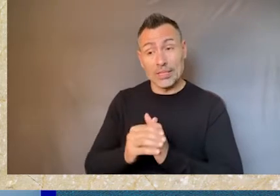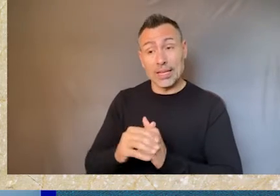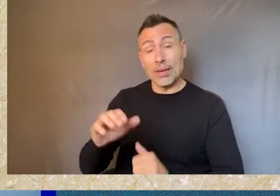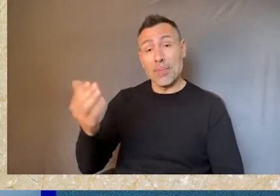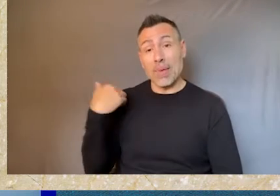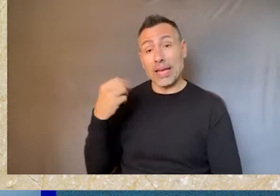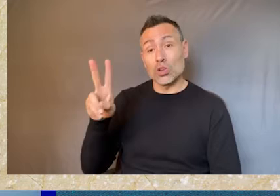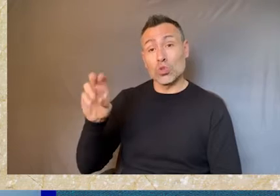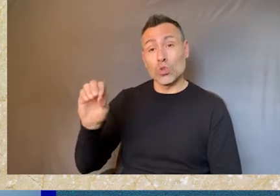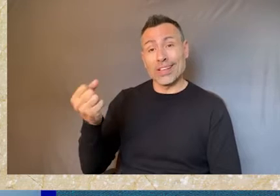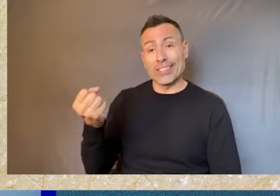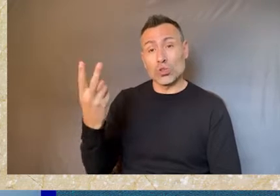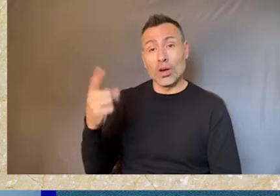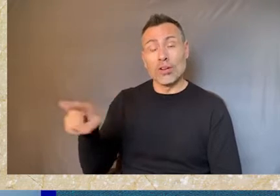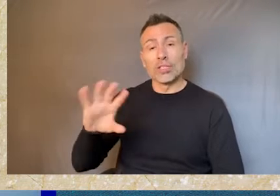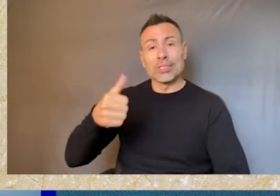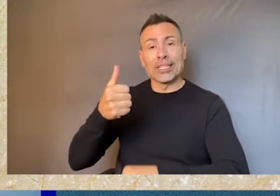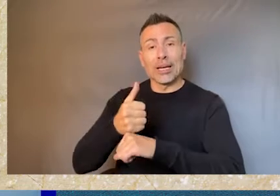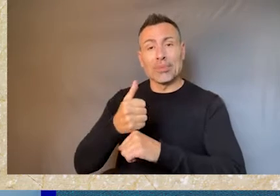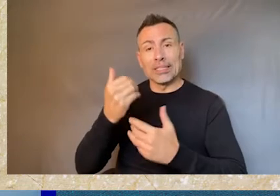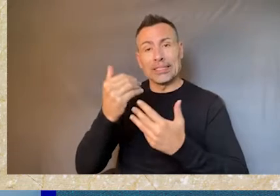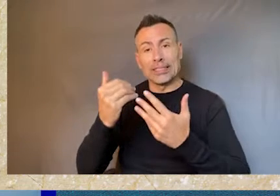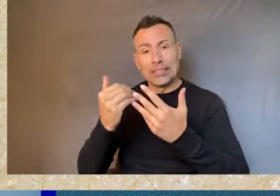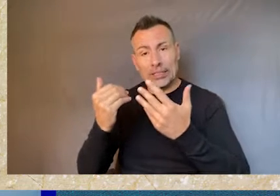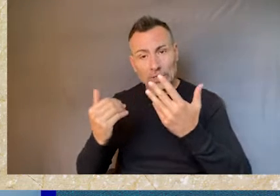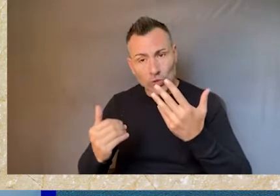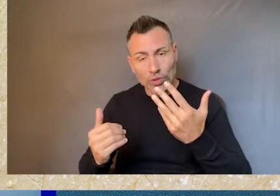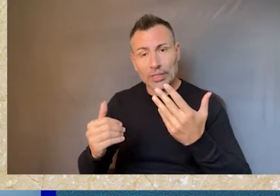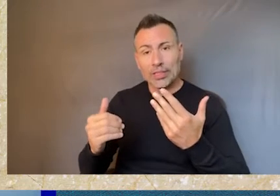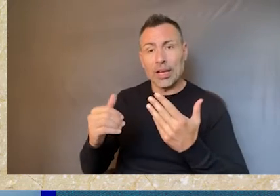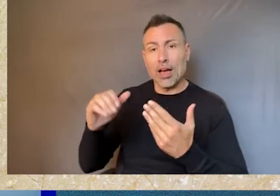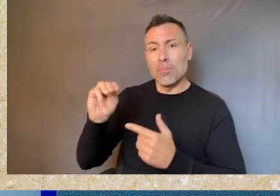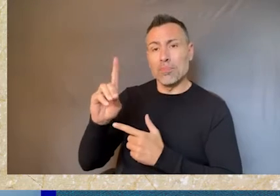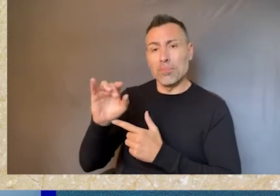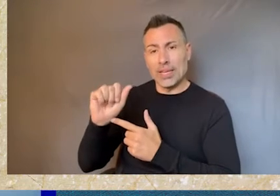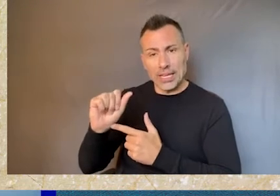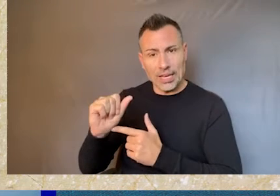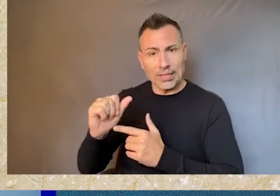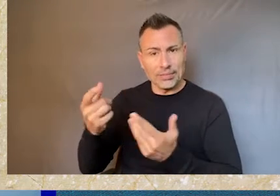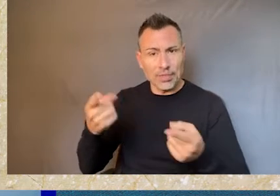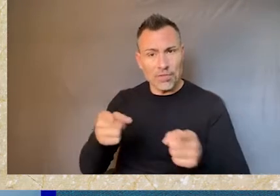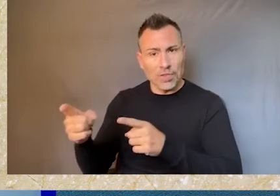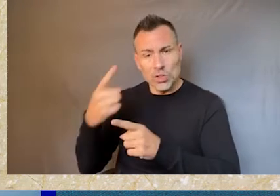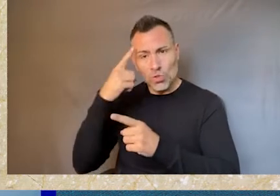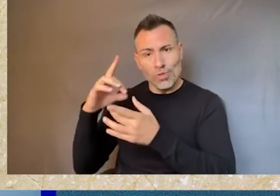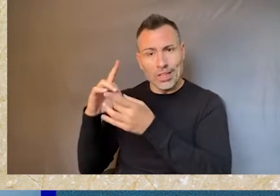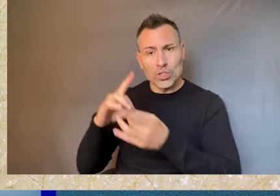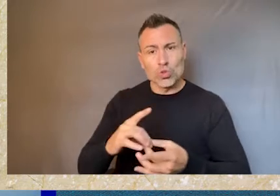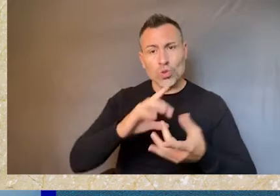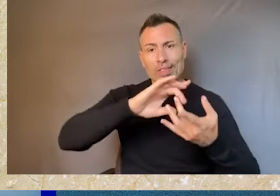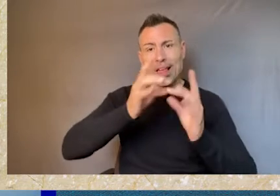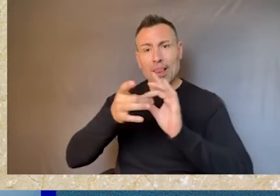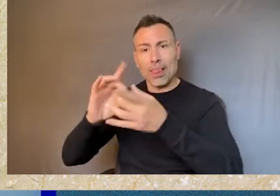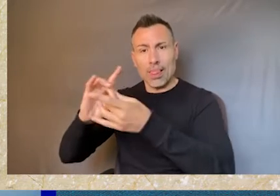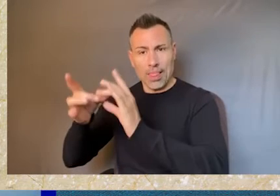multimedia events as a part of that year's Cultural Olympiad, in conjunction with the 2012 Olympics and